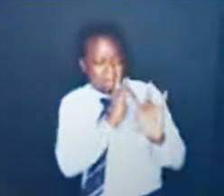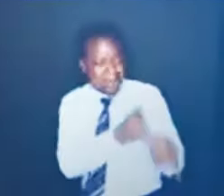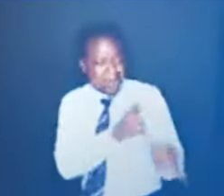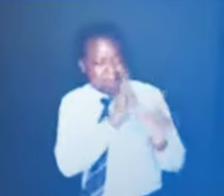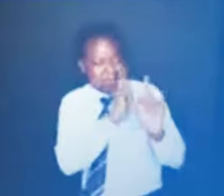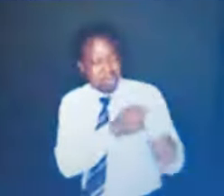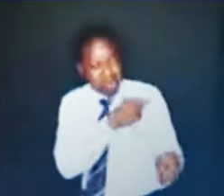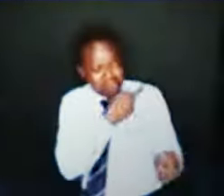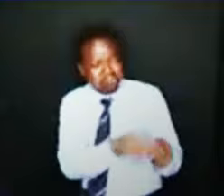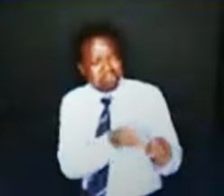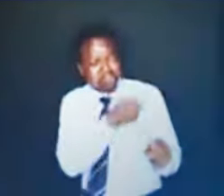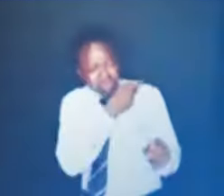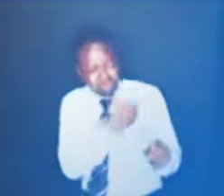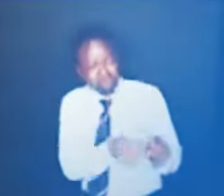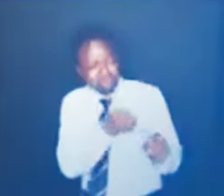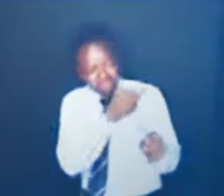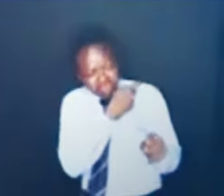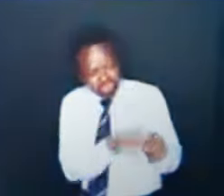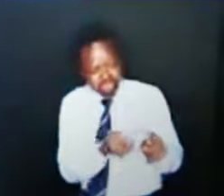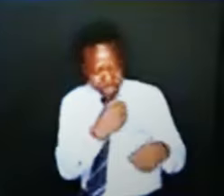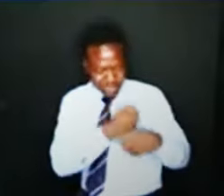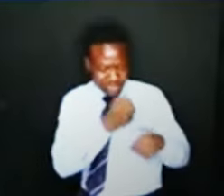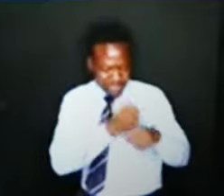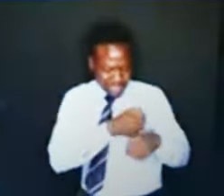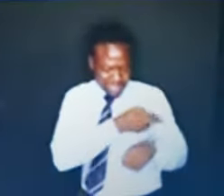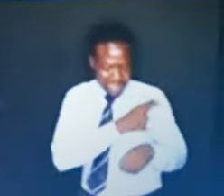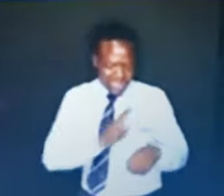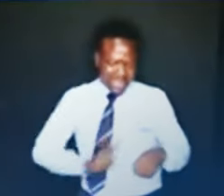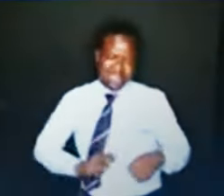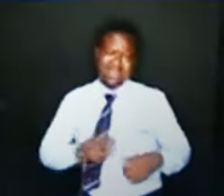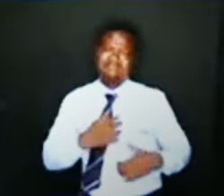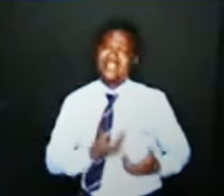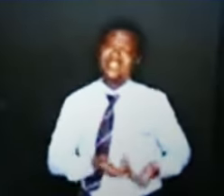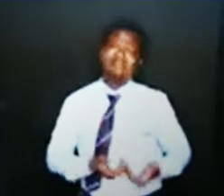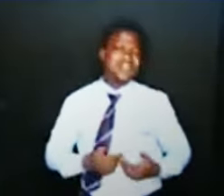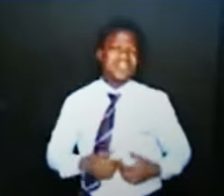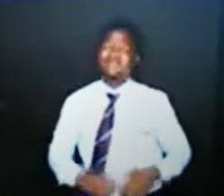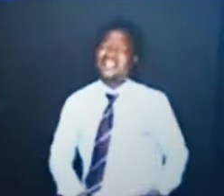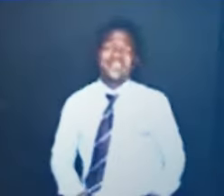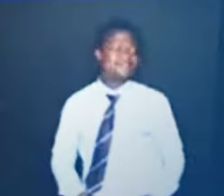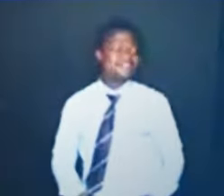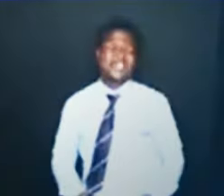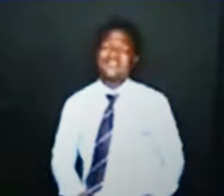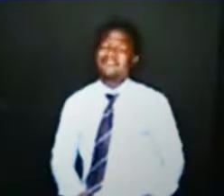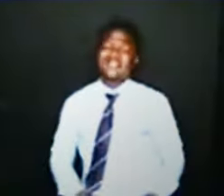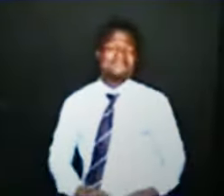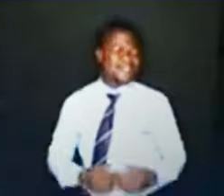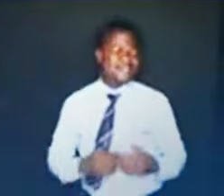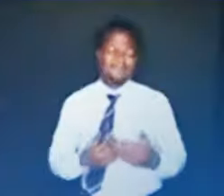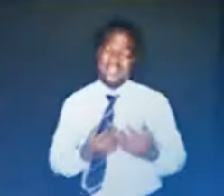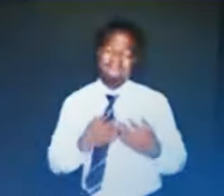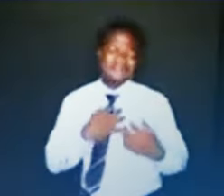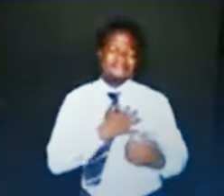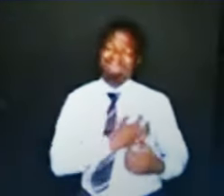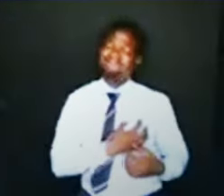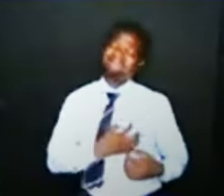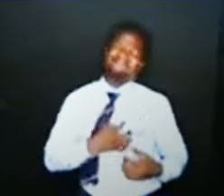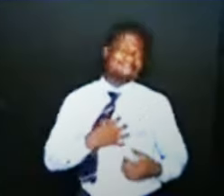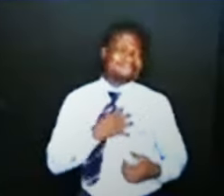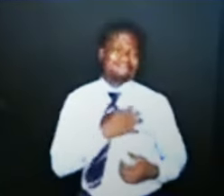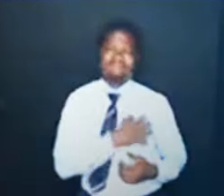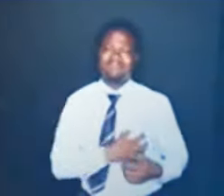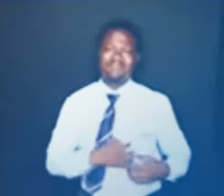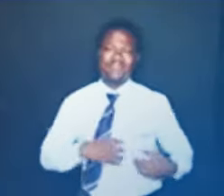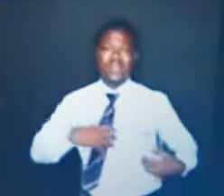to irritate her. I trust him ne say bribia mu no na ne kura yi oyi na hia